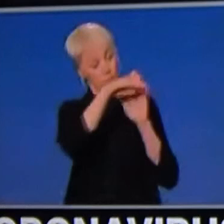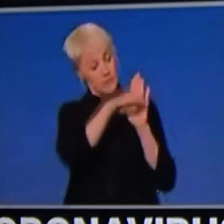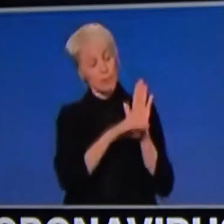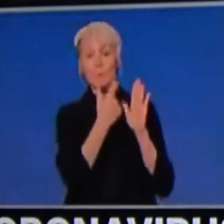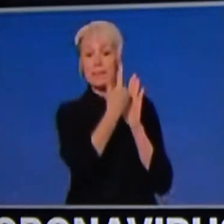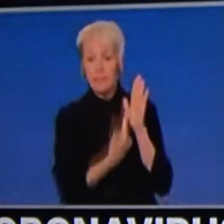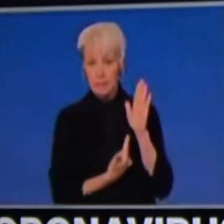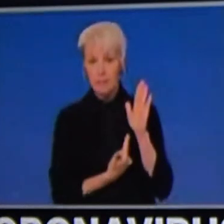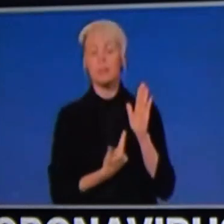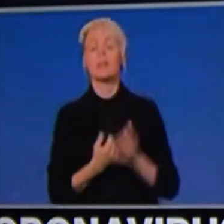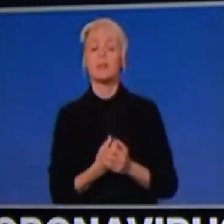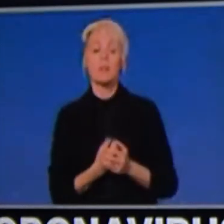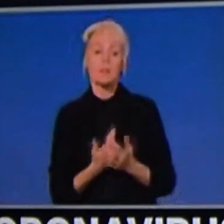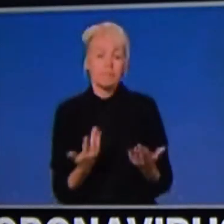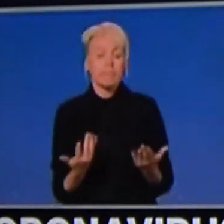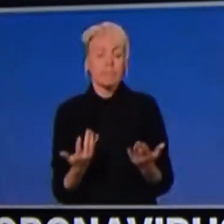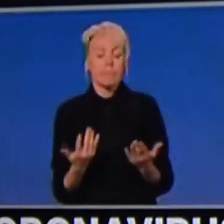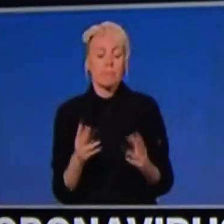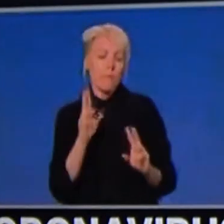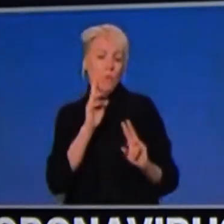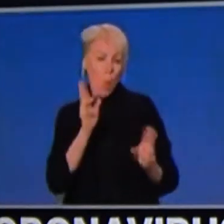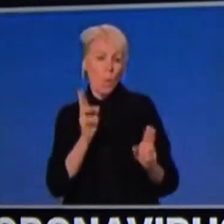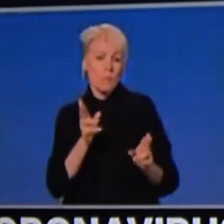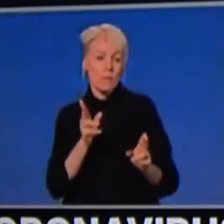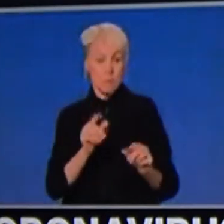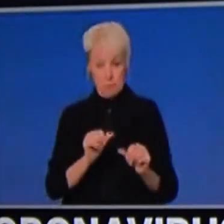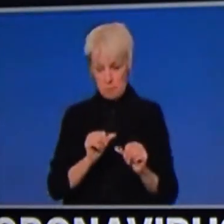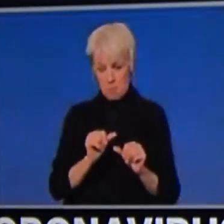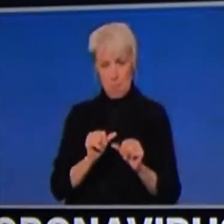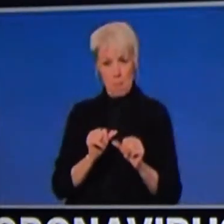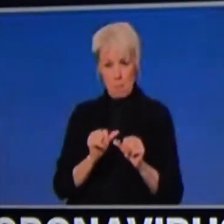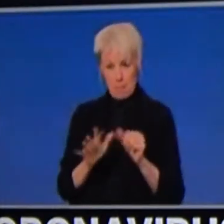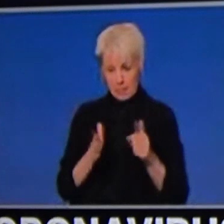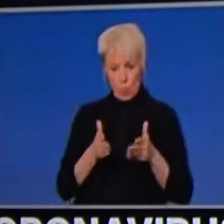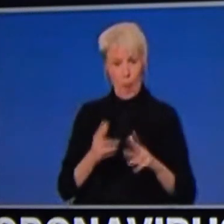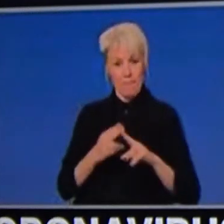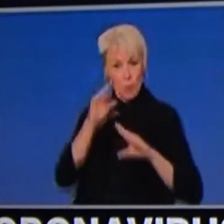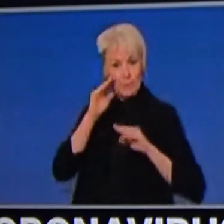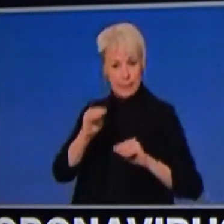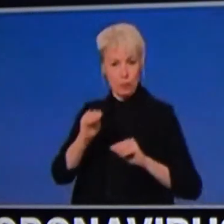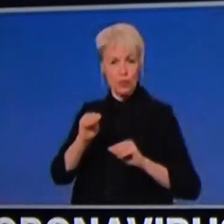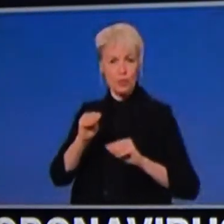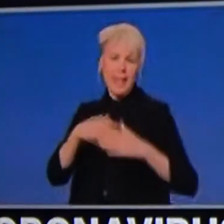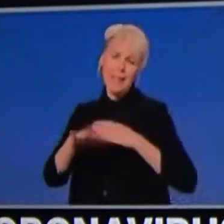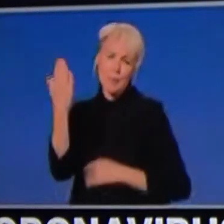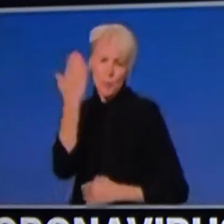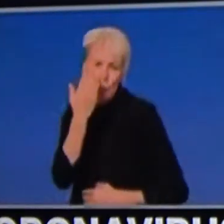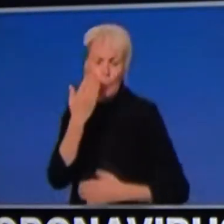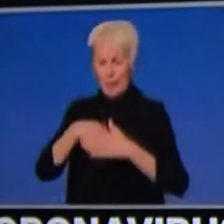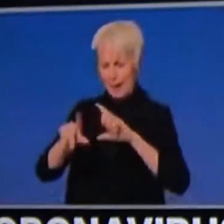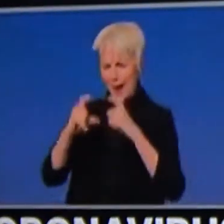that, of course, face-to-face learning in a classroom on campus, that's the best way to deliver education. That's